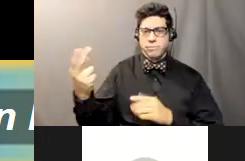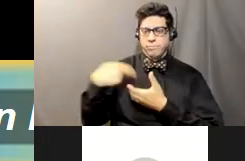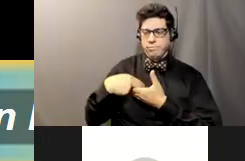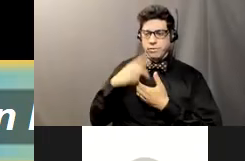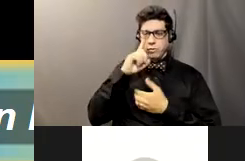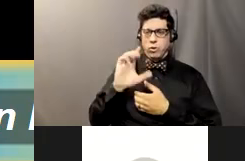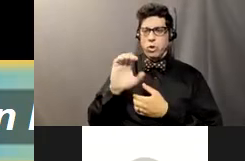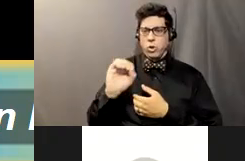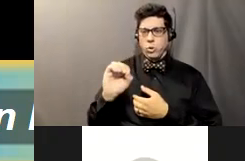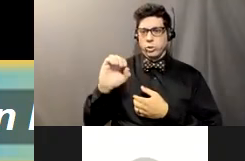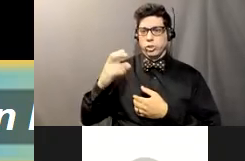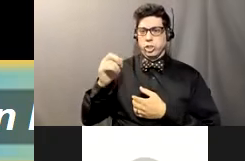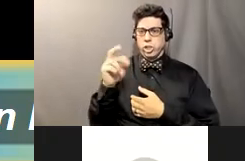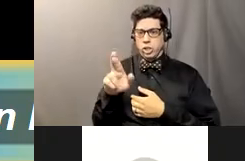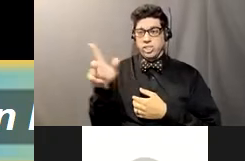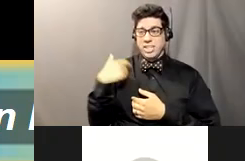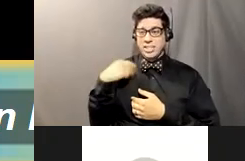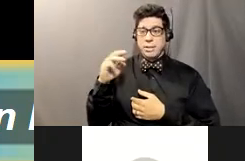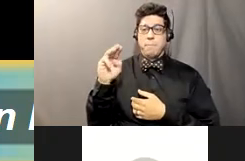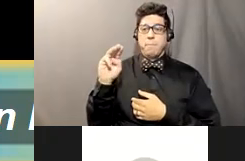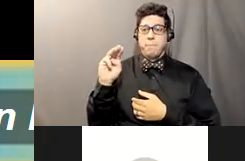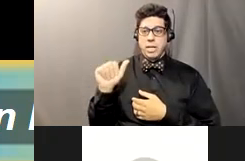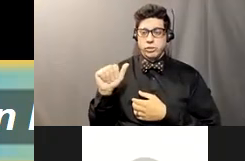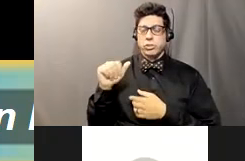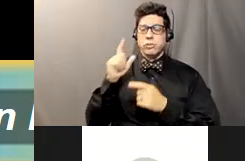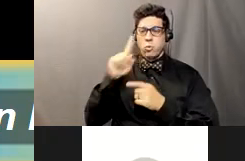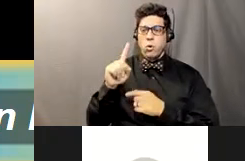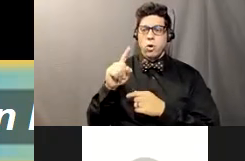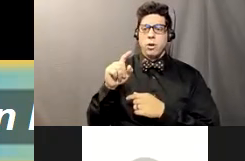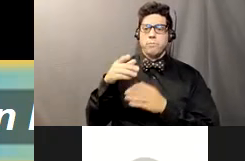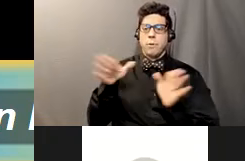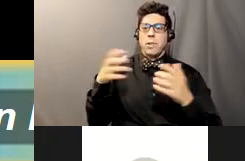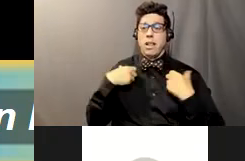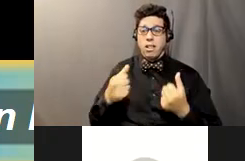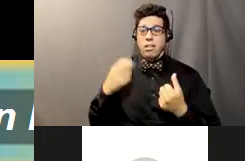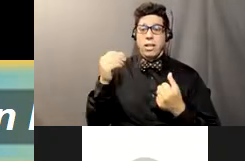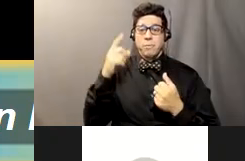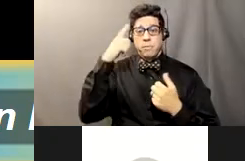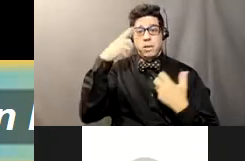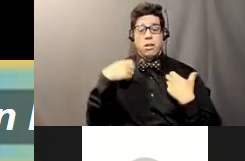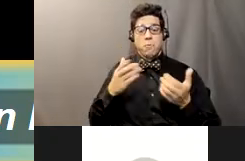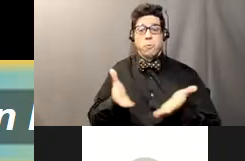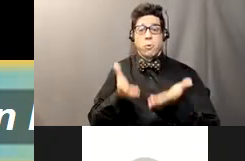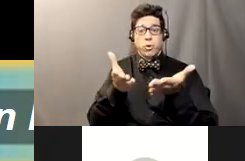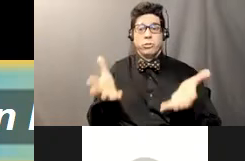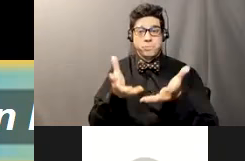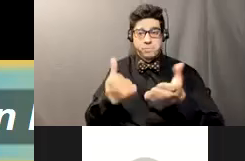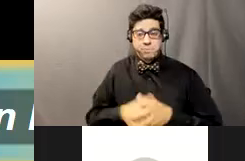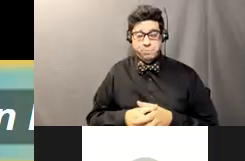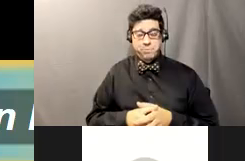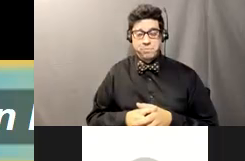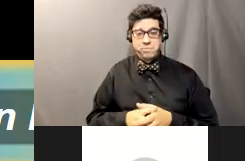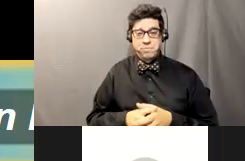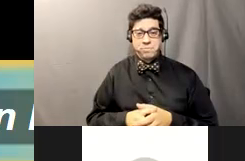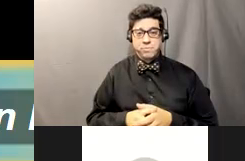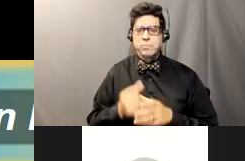co-chair, and she has a master's in public health and is a mental health promoter. So this last year,